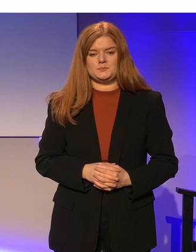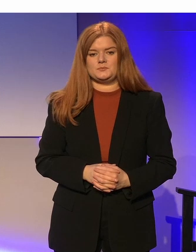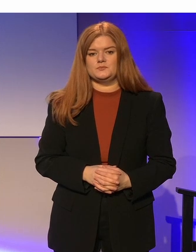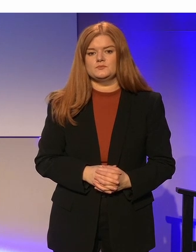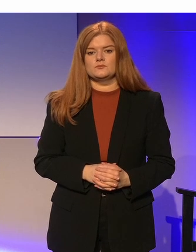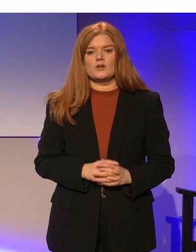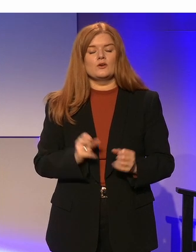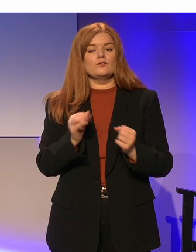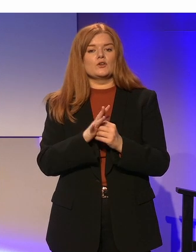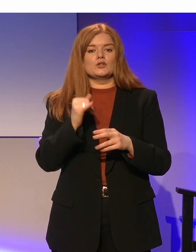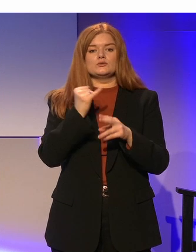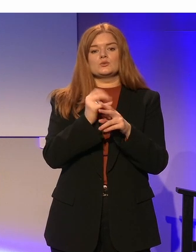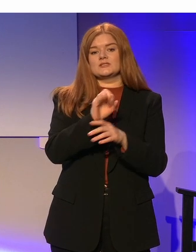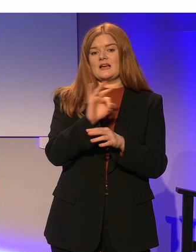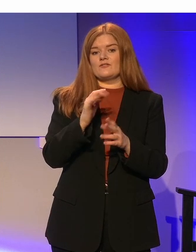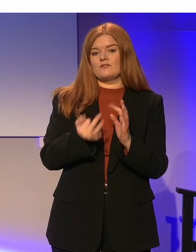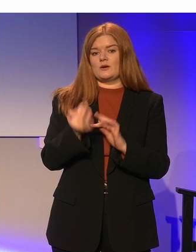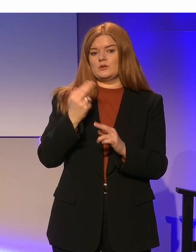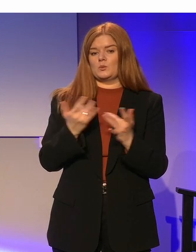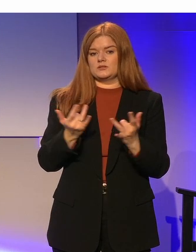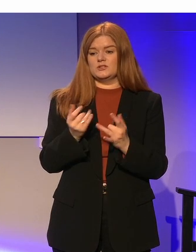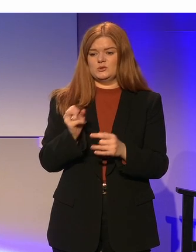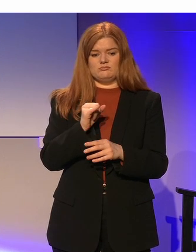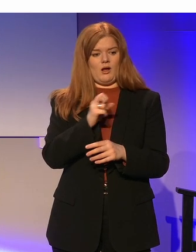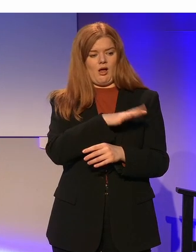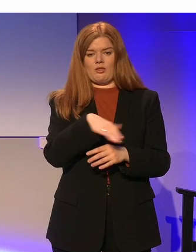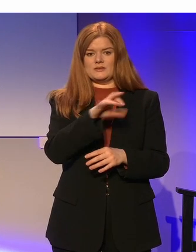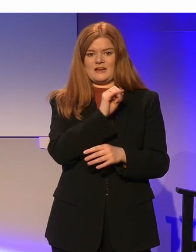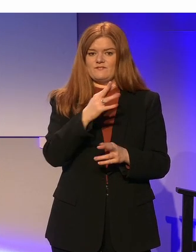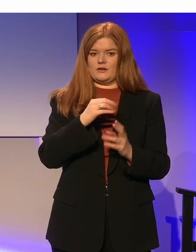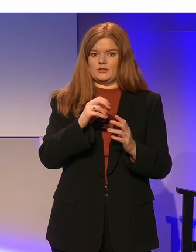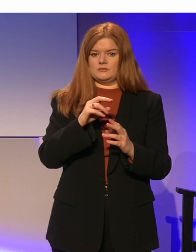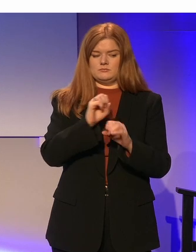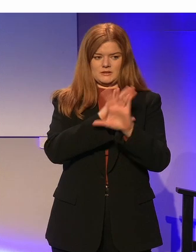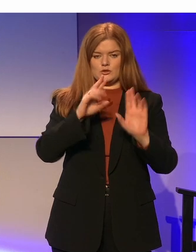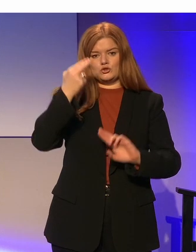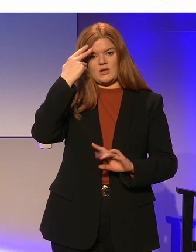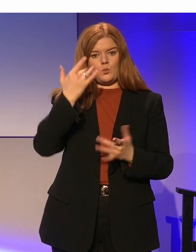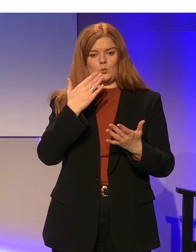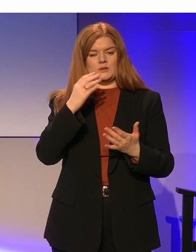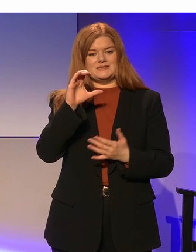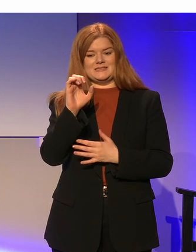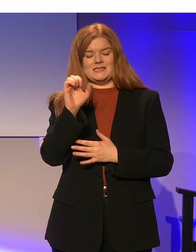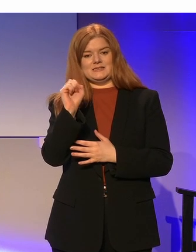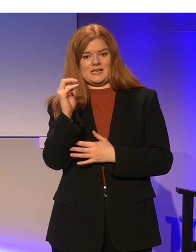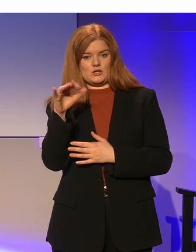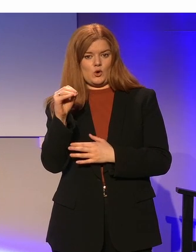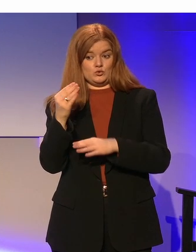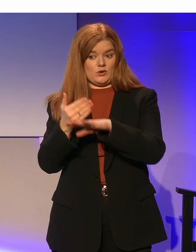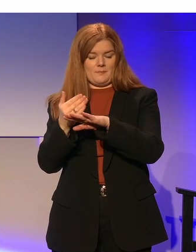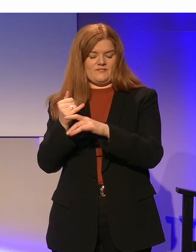With school staff, we found that school staff were really clear that the CNO role was crucial to their